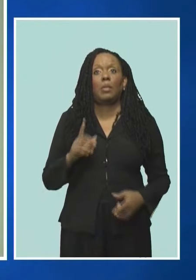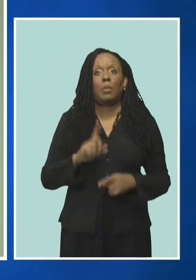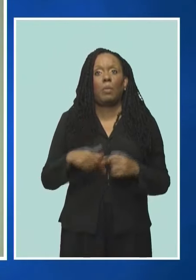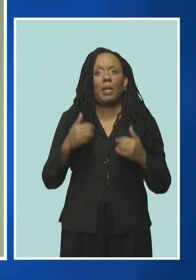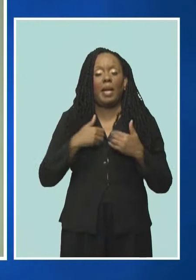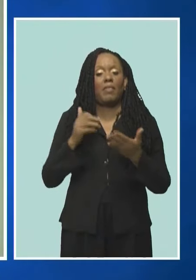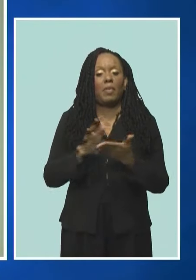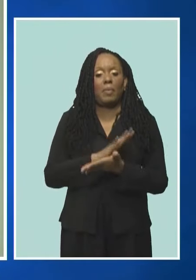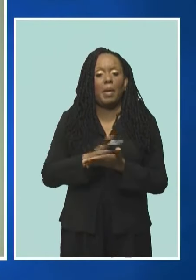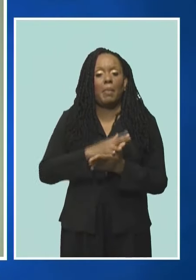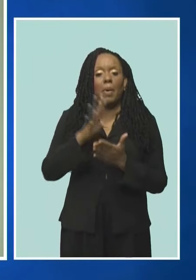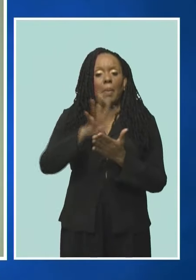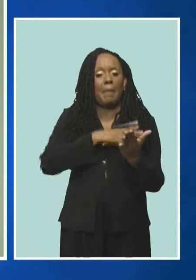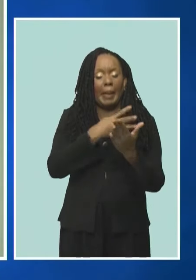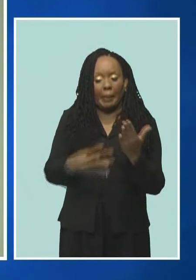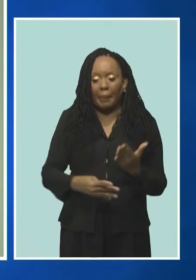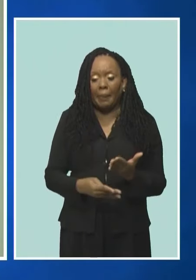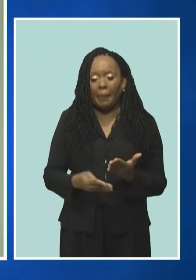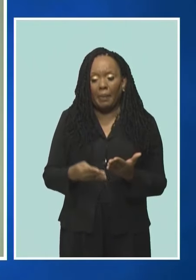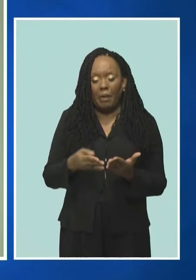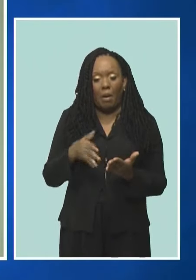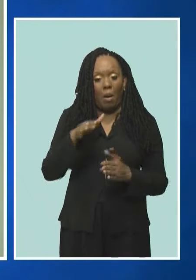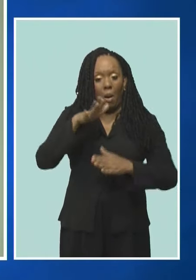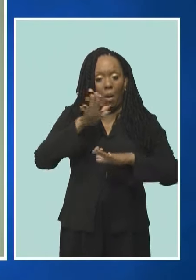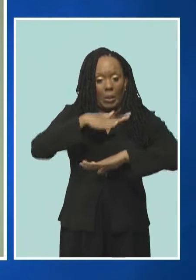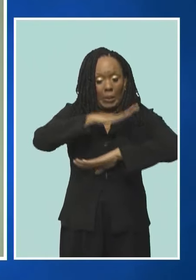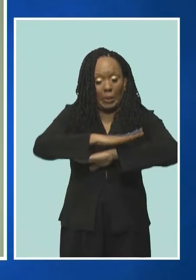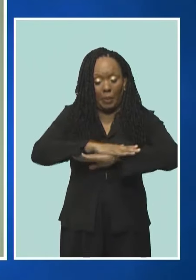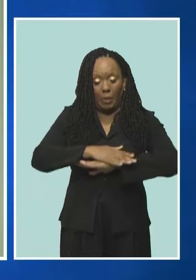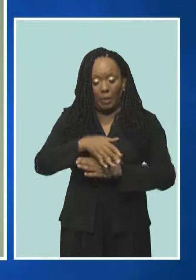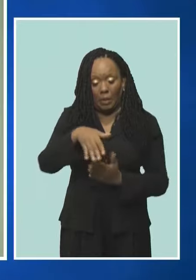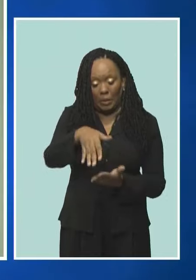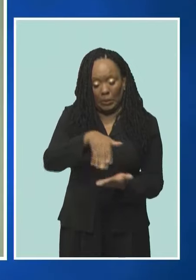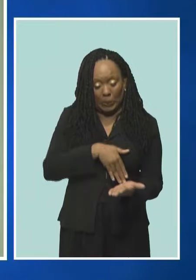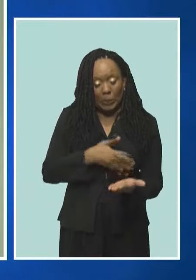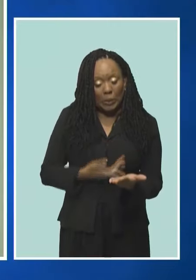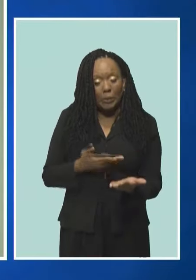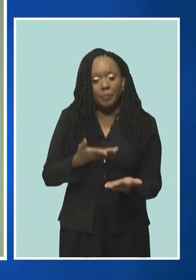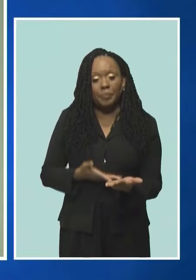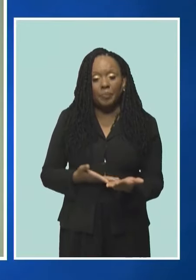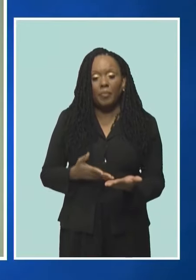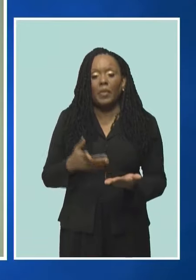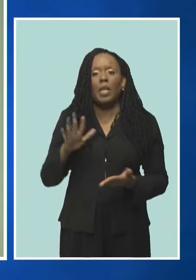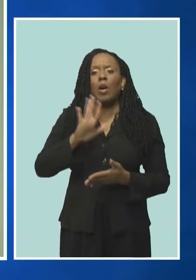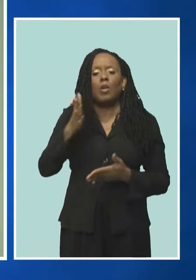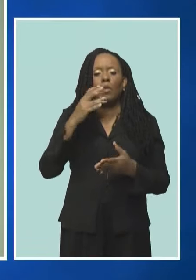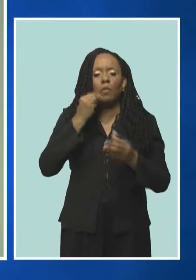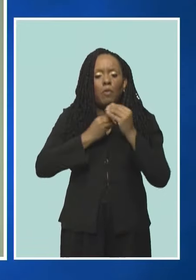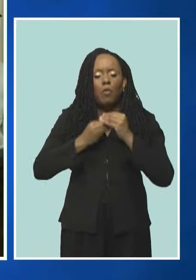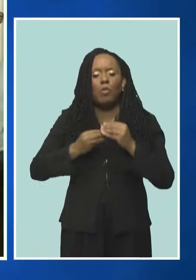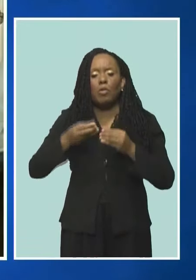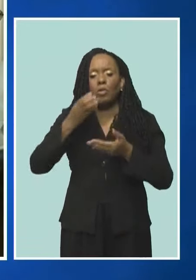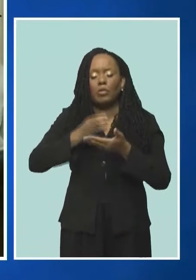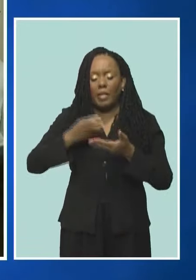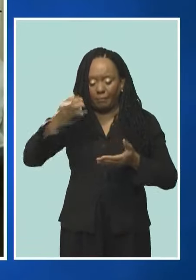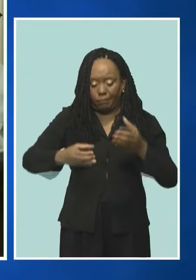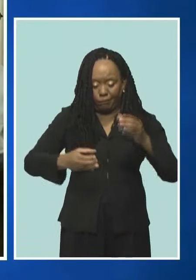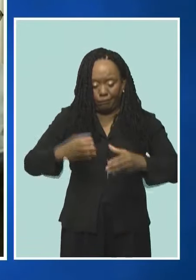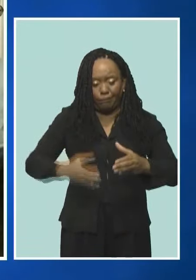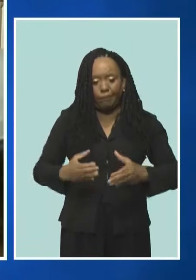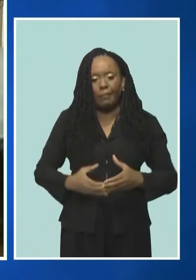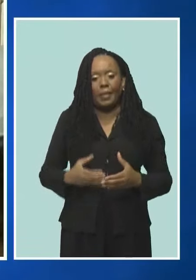are we doing this? This is money that could be better spent investing in maintenance, upgrading rooms, etc. Pointing out the